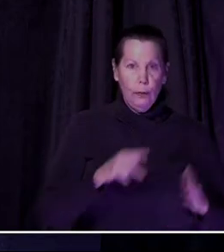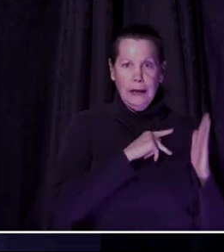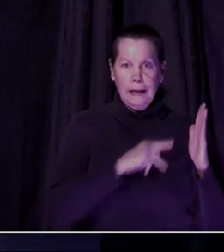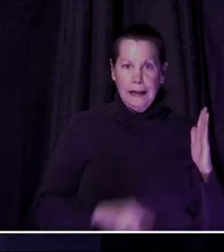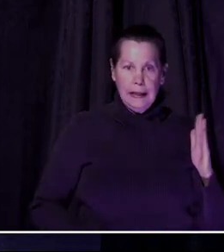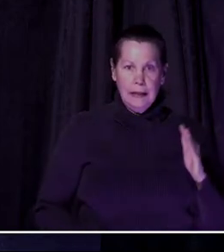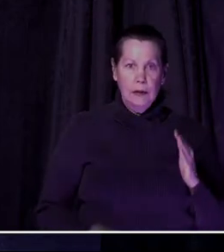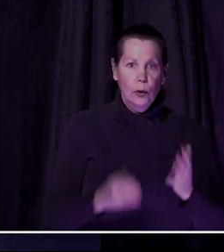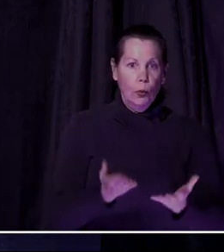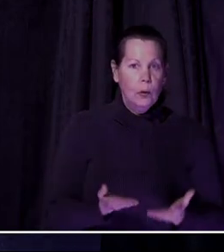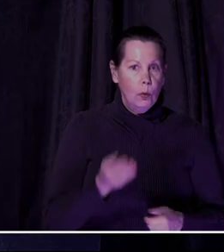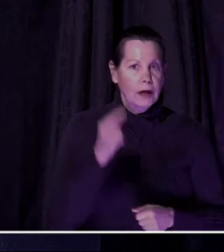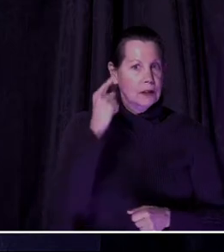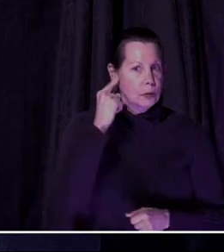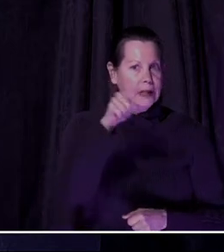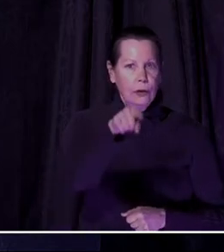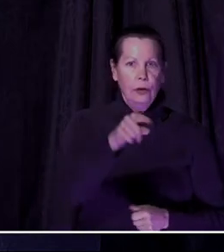want to hear you